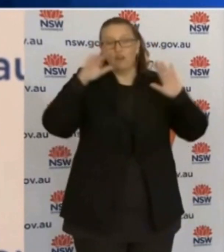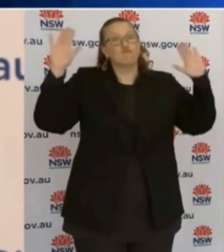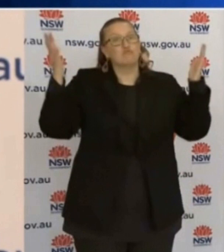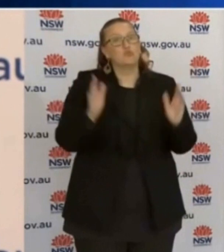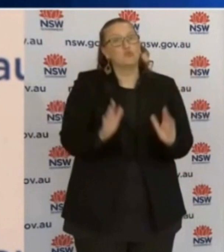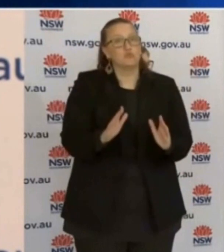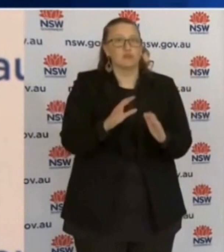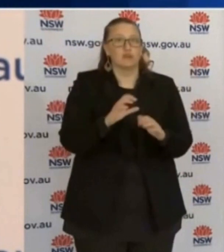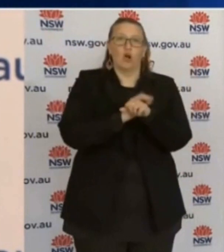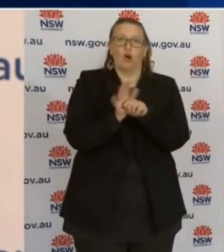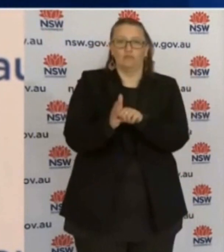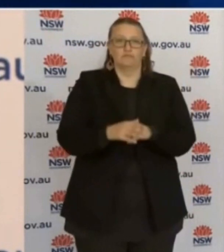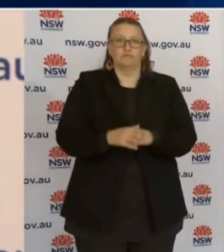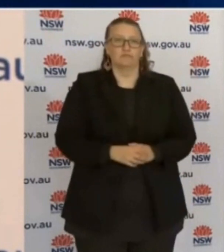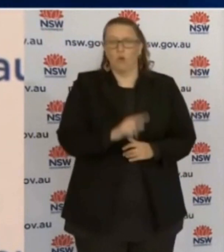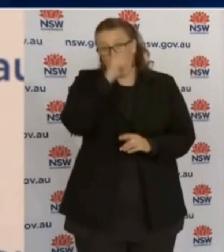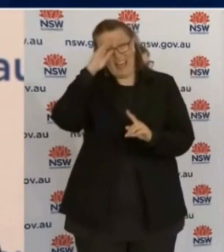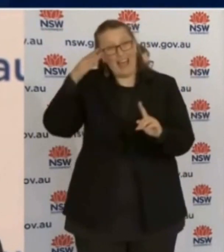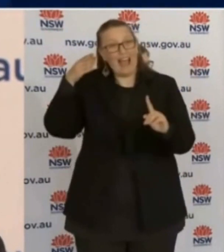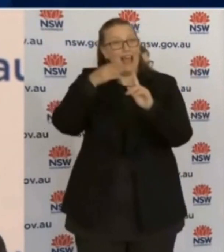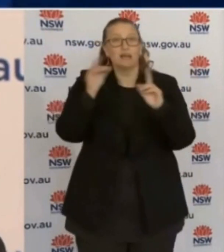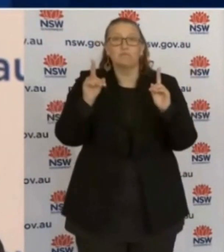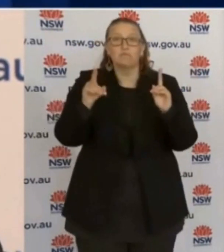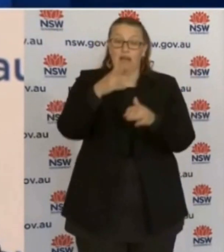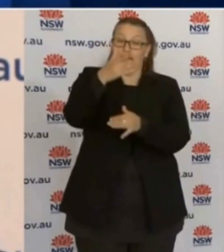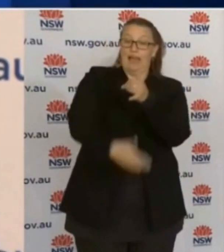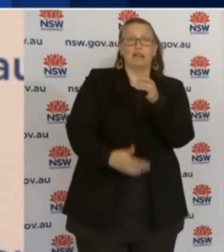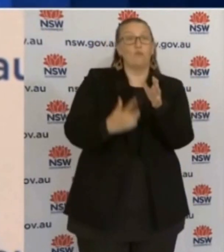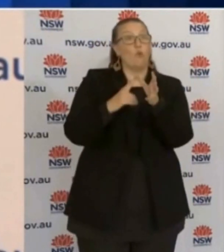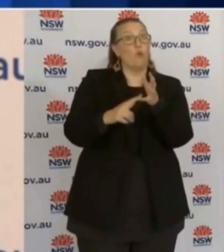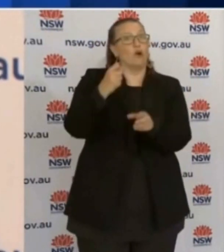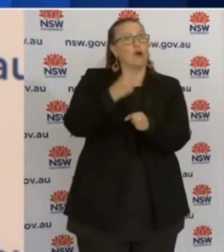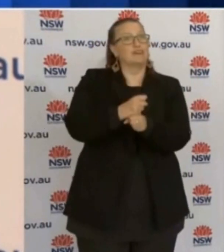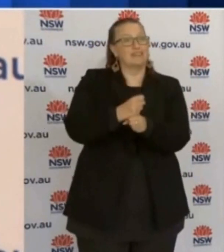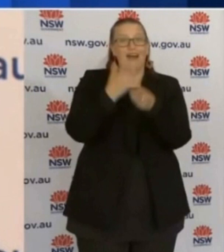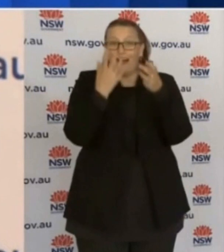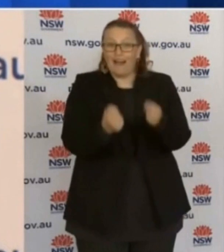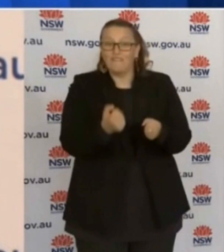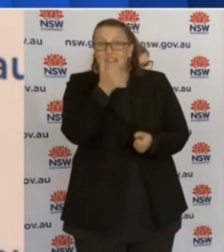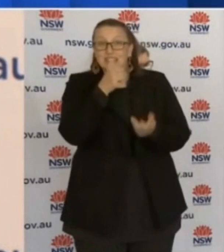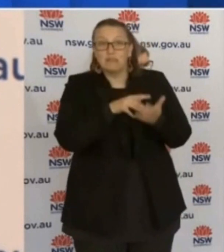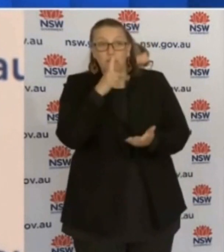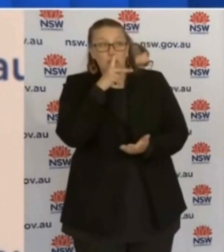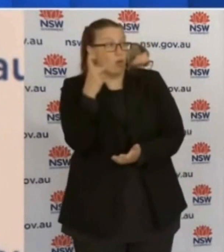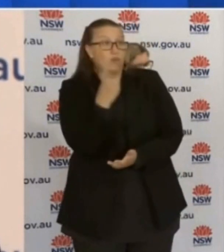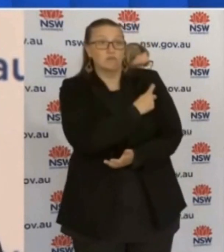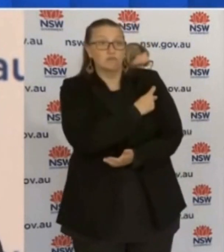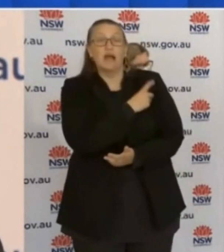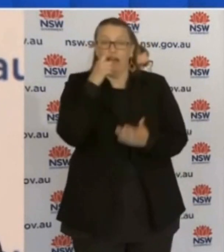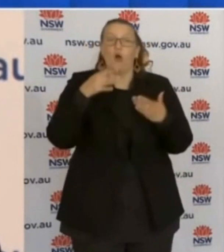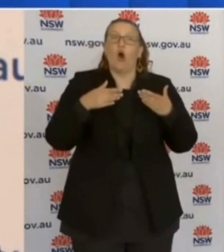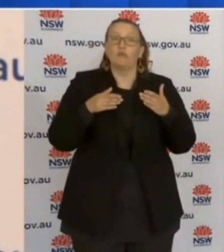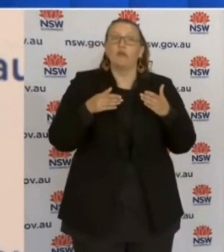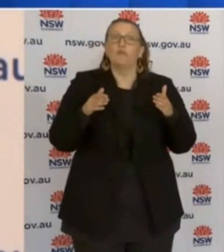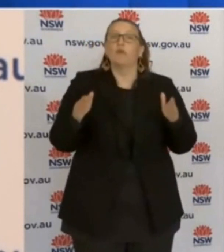Now, getting to 6 million jabs by the end of August will give us some opportunities in September. And we're looking forward to that. And obviously we're taking advice